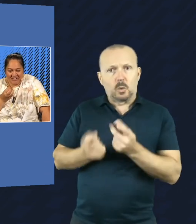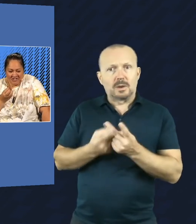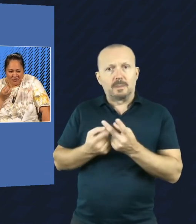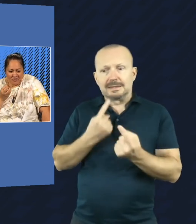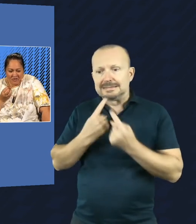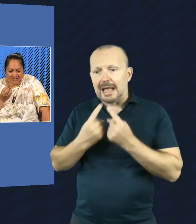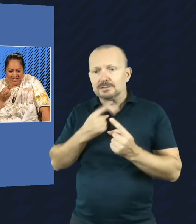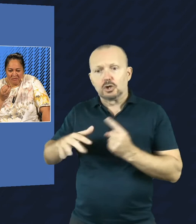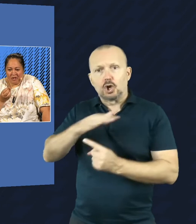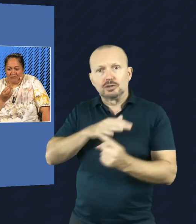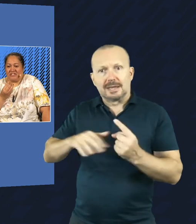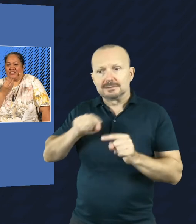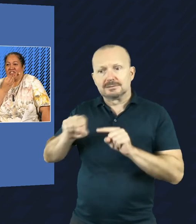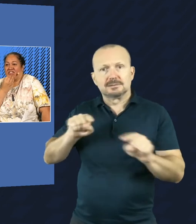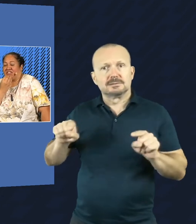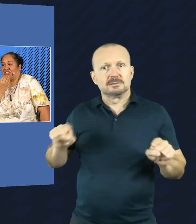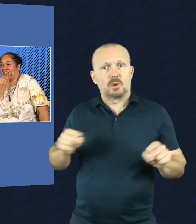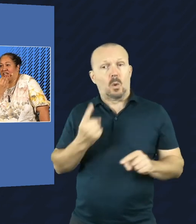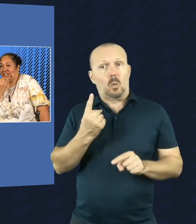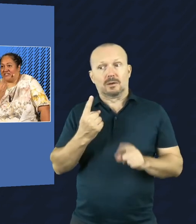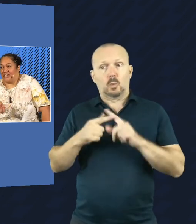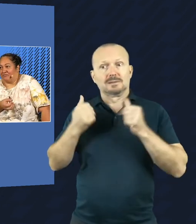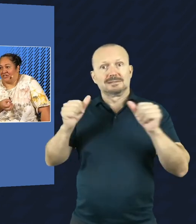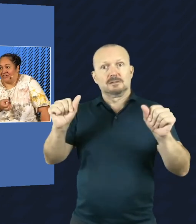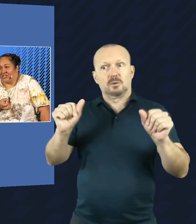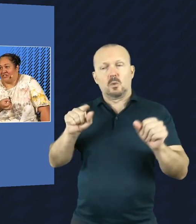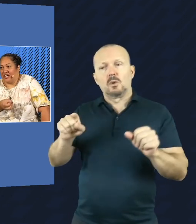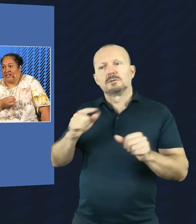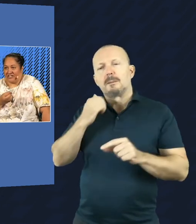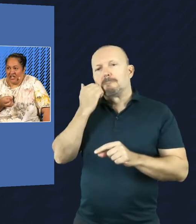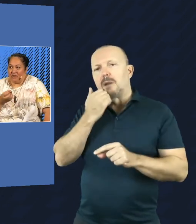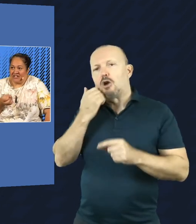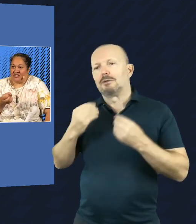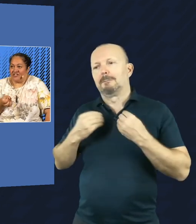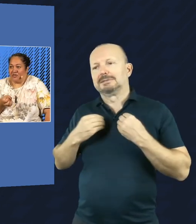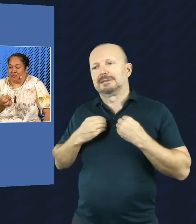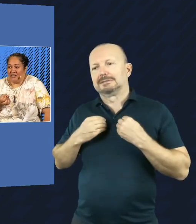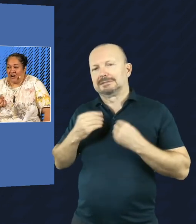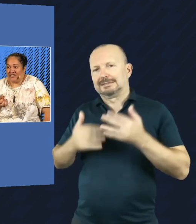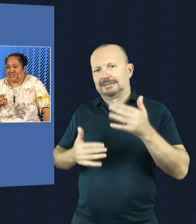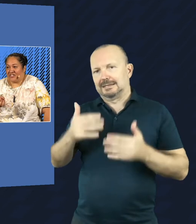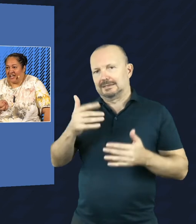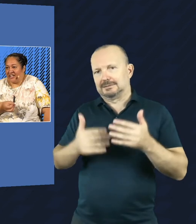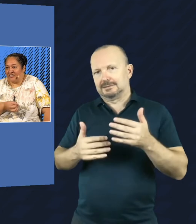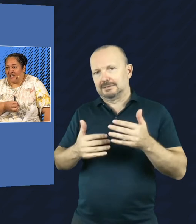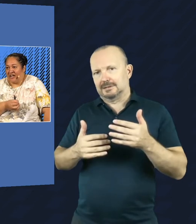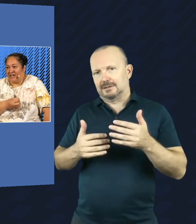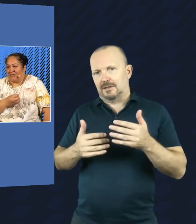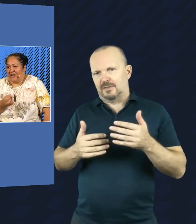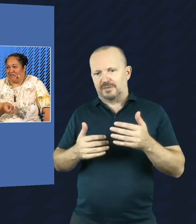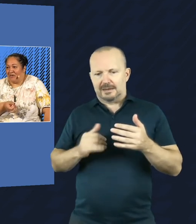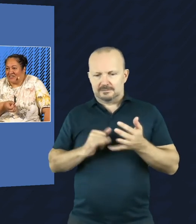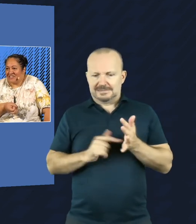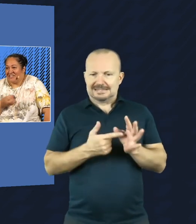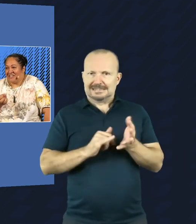quite successful, was the Māori business statistics that Stats produces. The team asked us for a bit of guidance, and